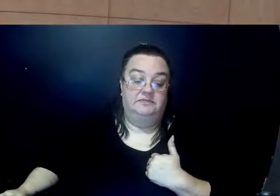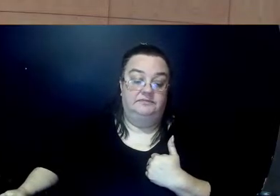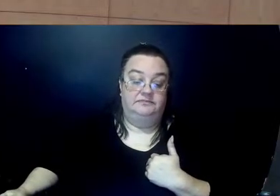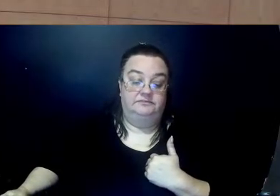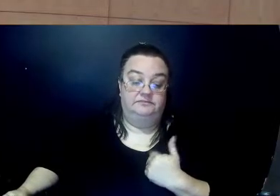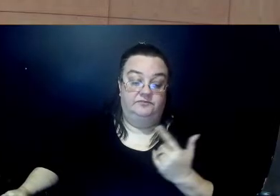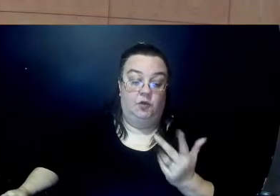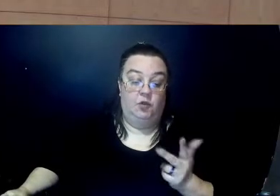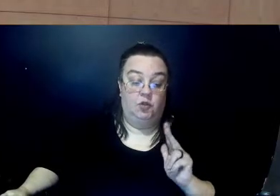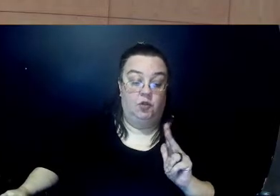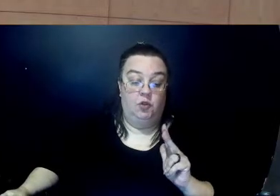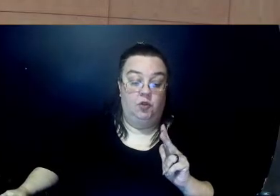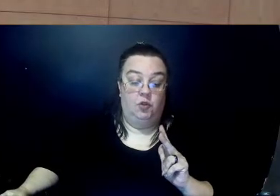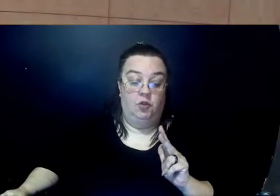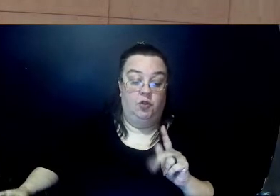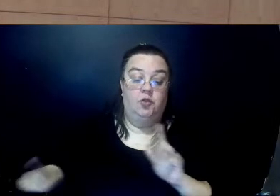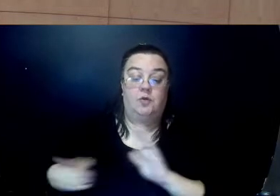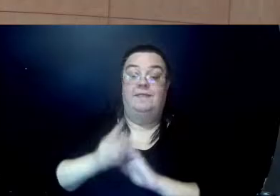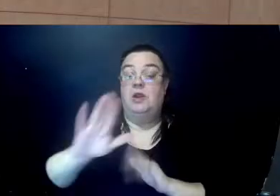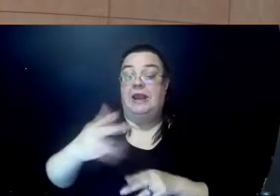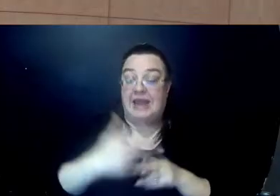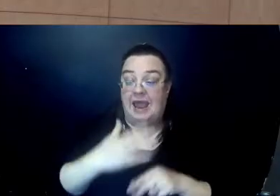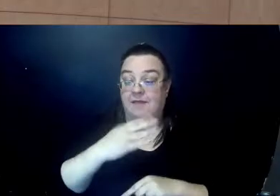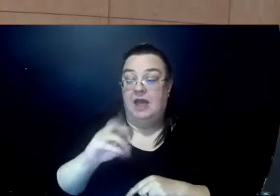3 minutes. Name and word.